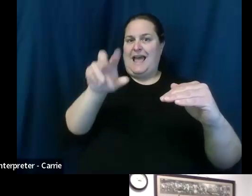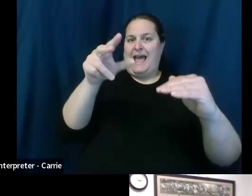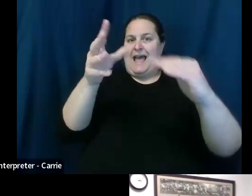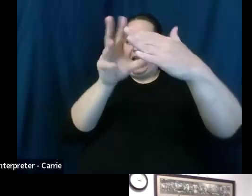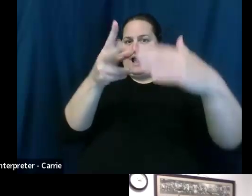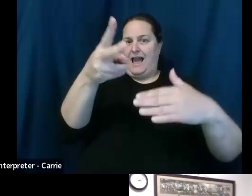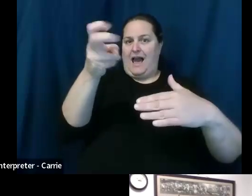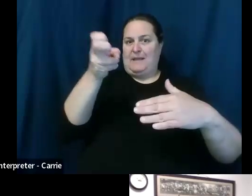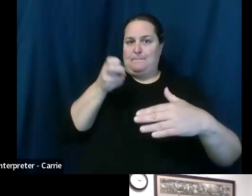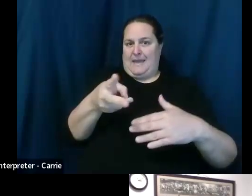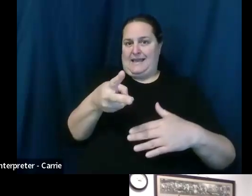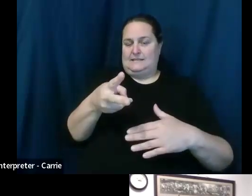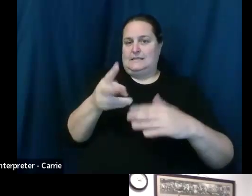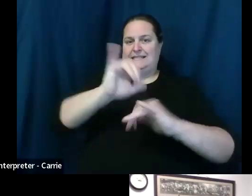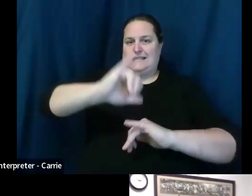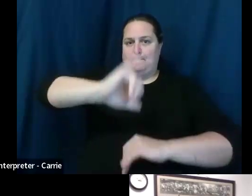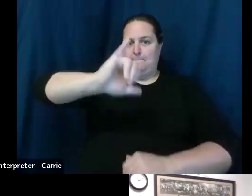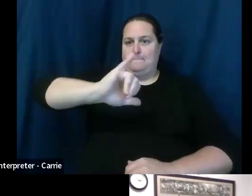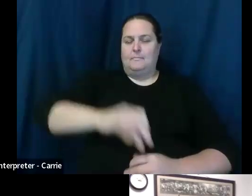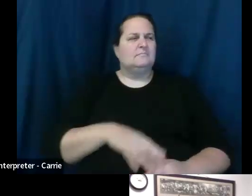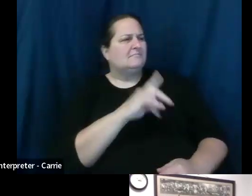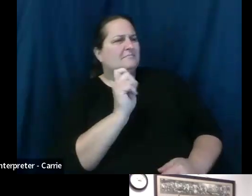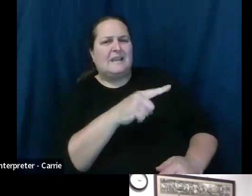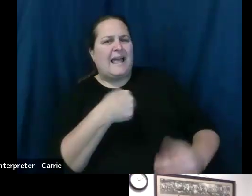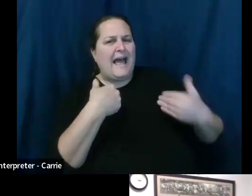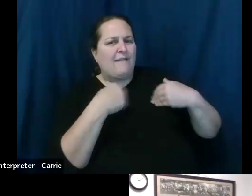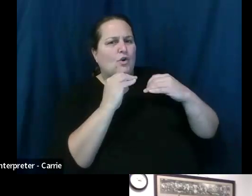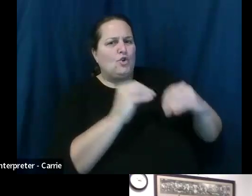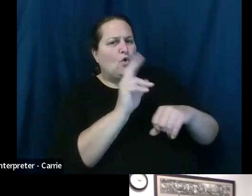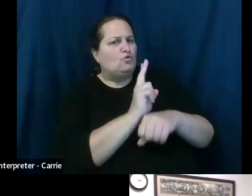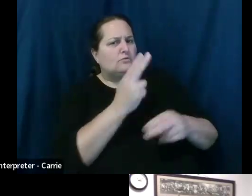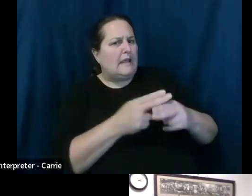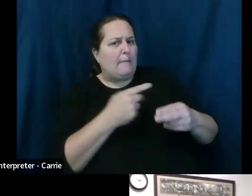Sorry, I don't have any username. I'm totally lost.